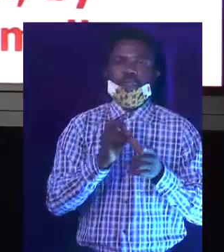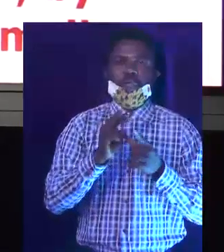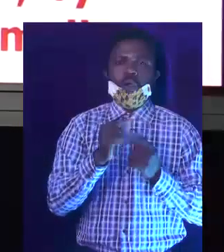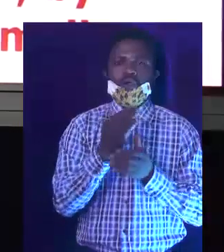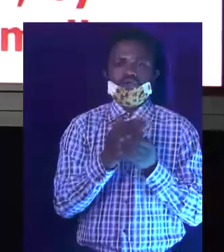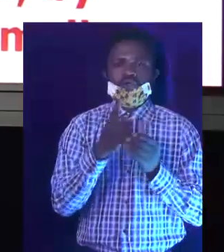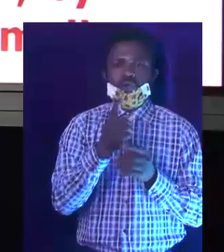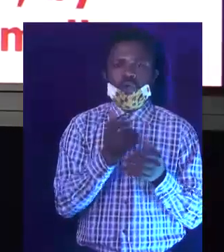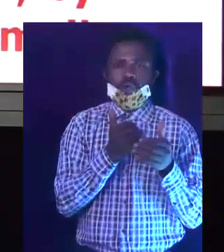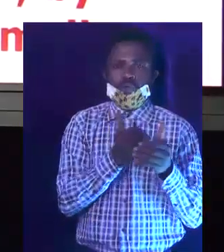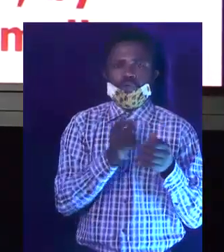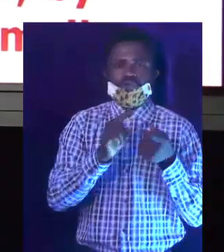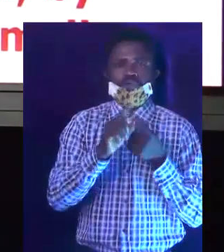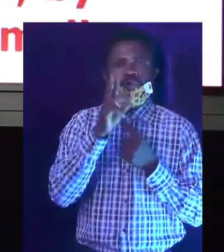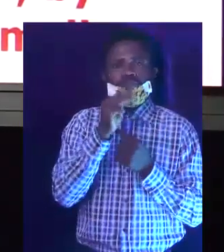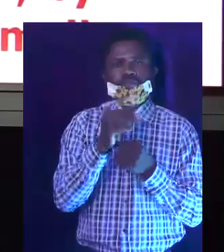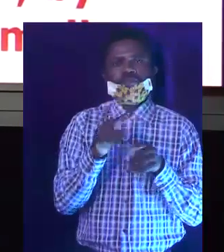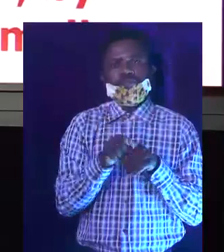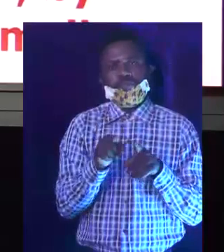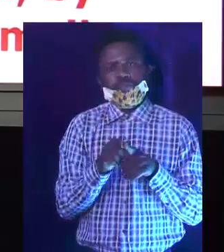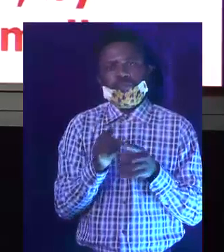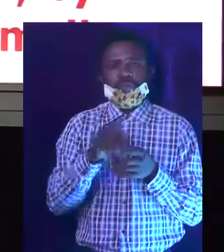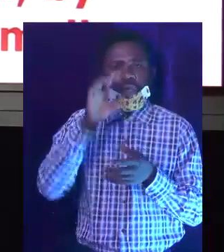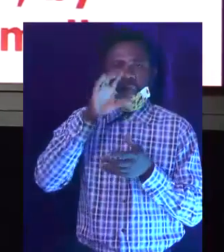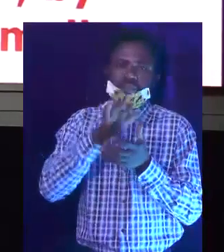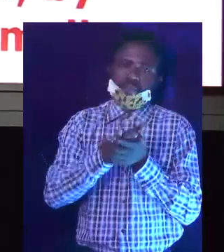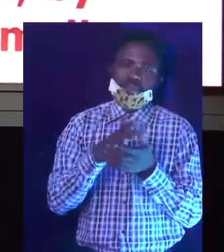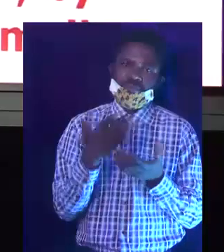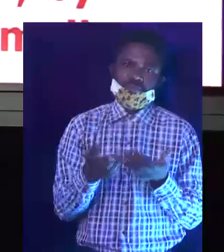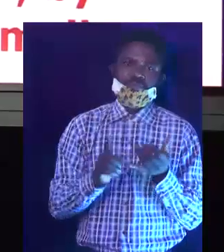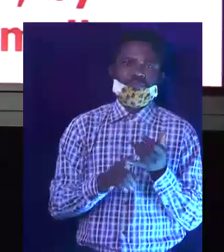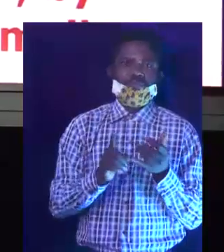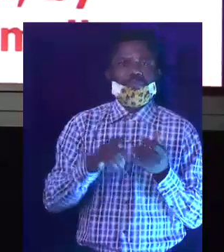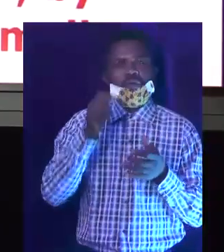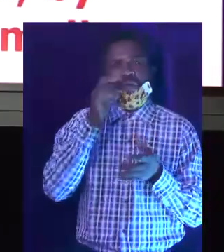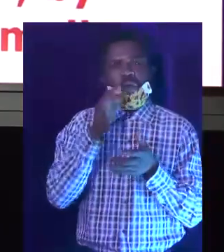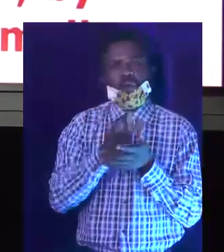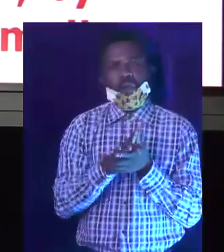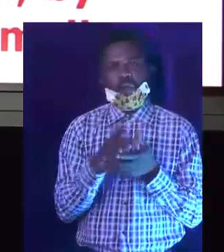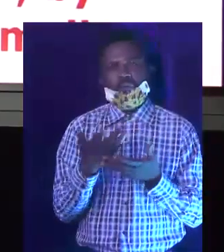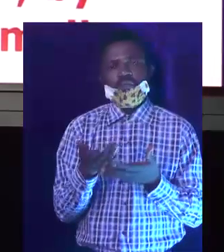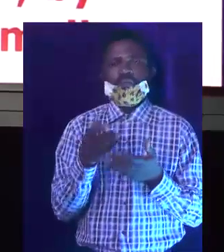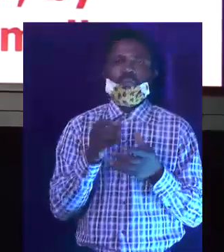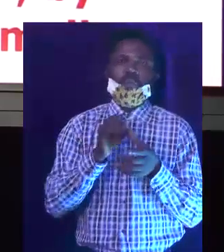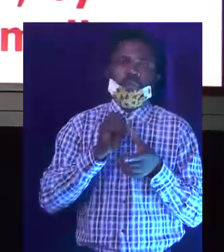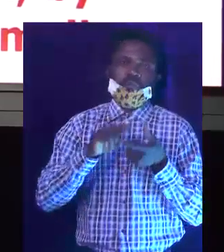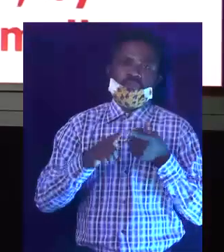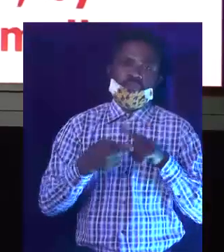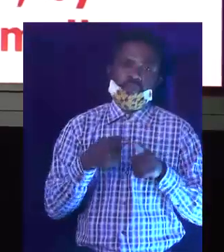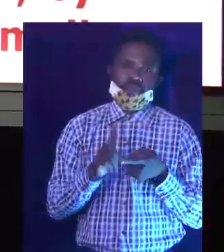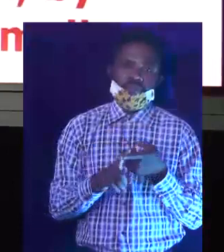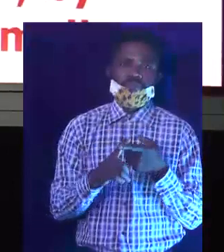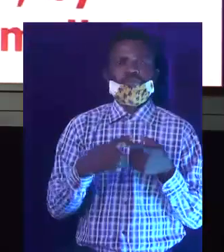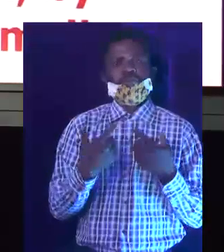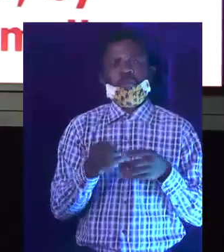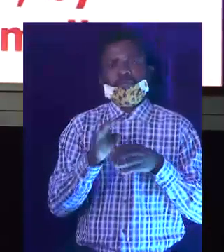or those close to him or her, like the person's husband or wife, known as the spouse. You can ask